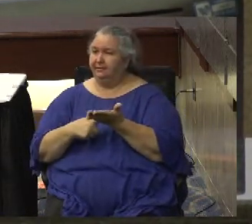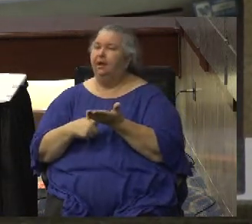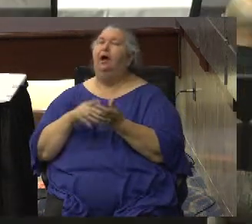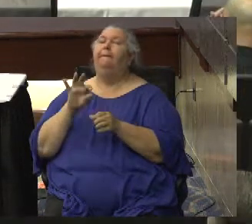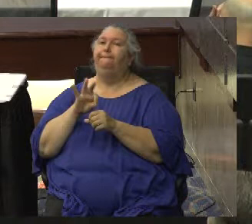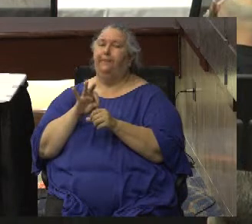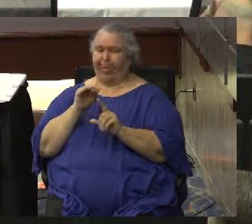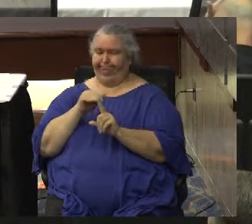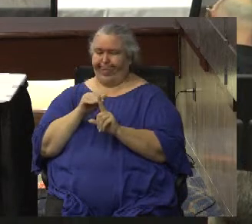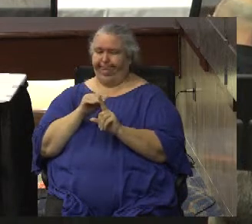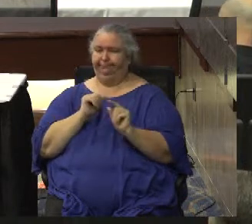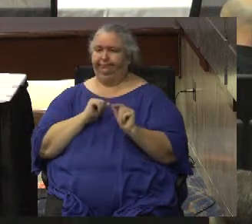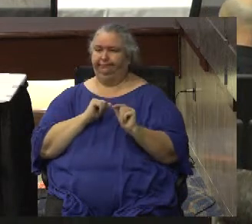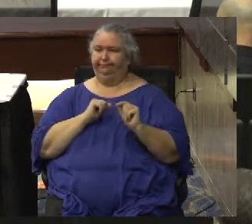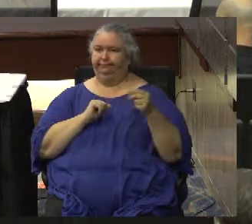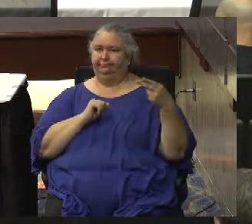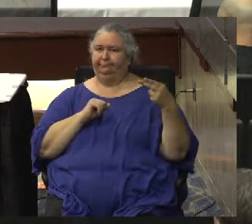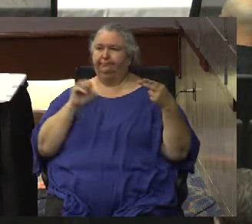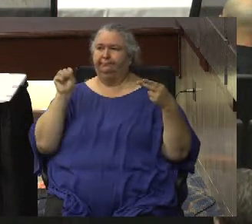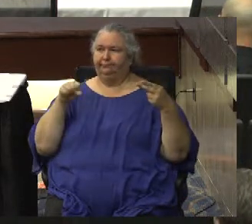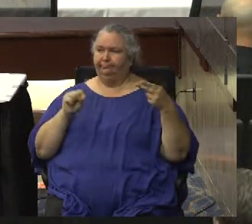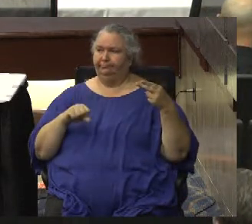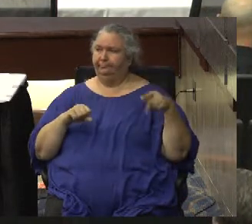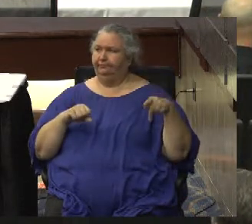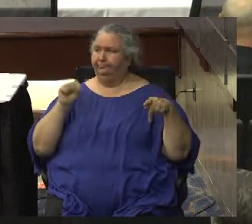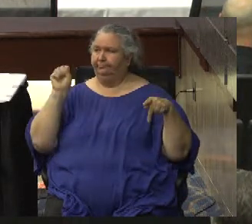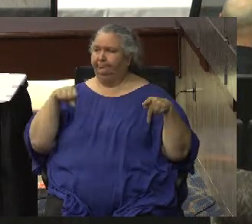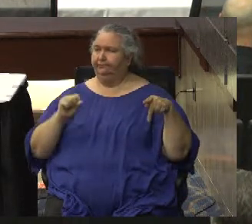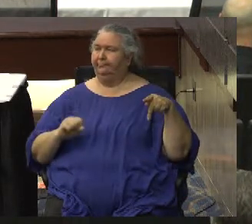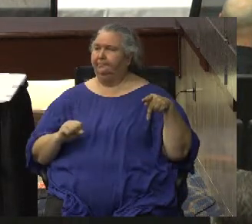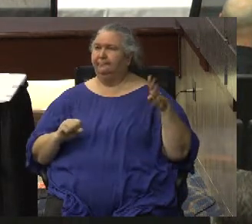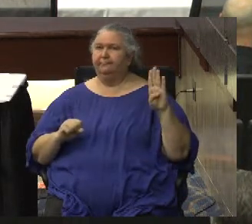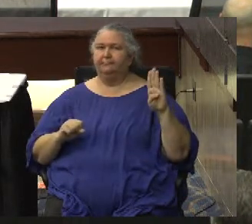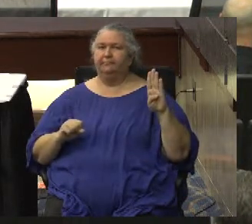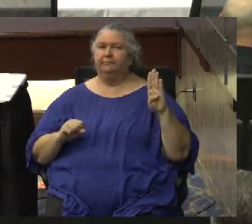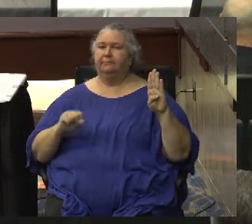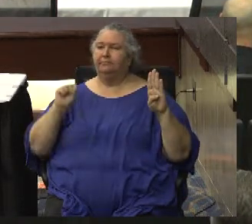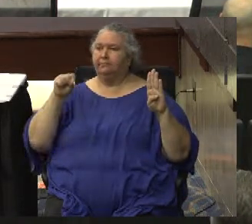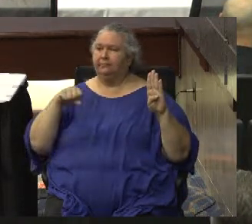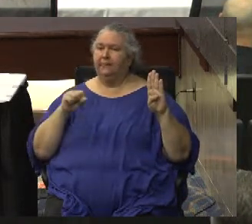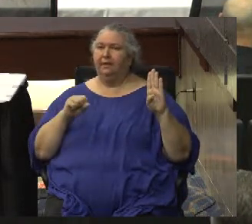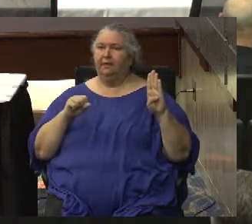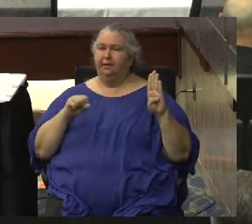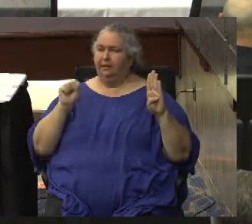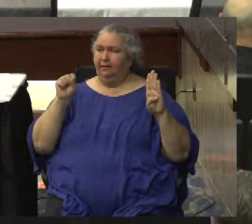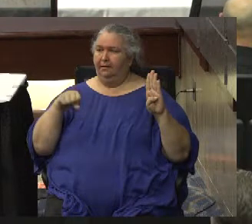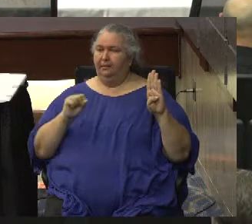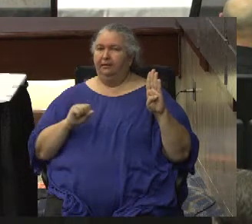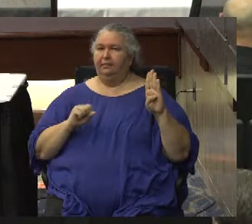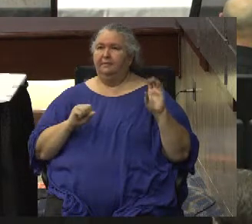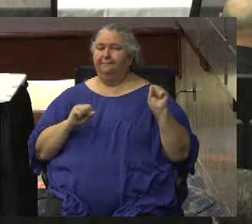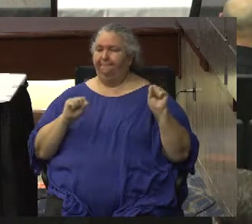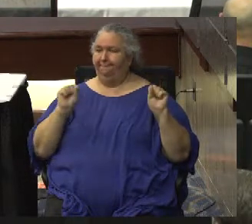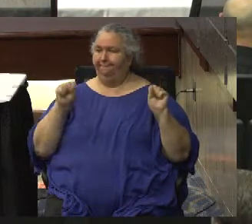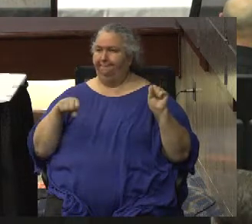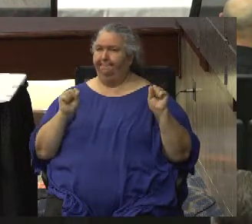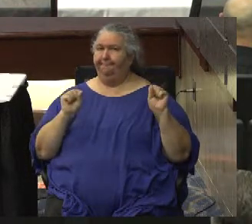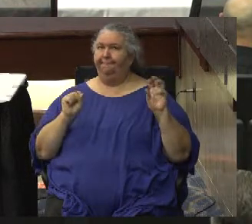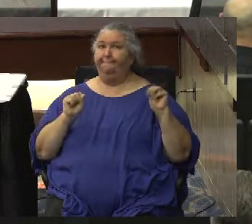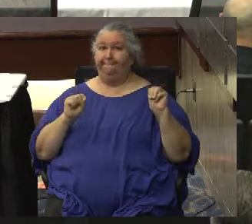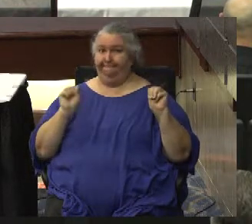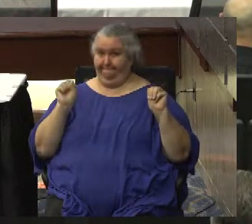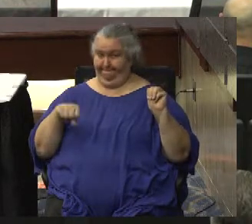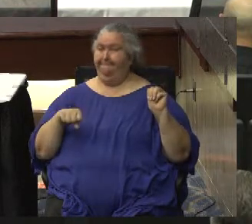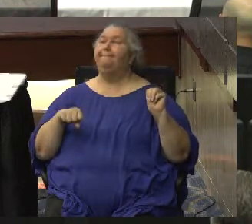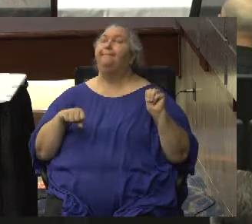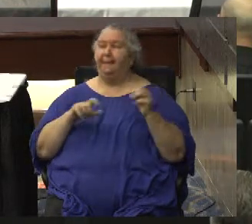council. Holmes. Palmer. Aye. Porter. Yes. Fairfield. Yes. Sabido. Yes. Meek. Yes,